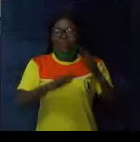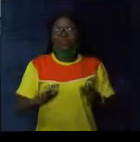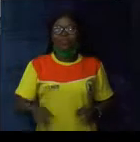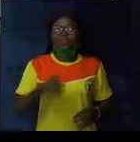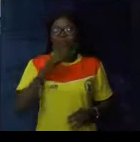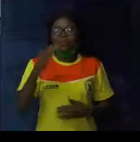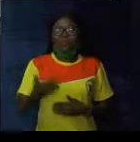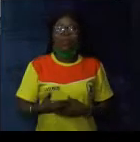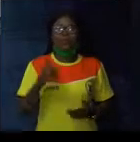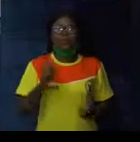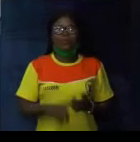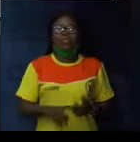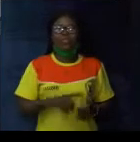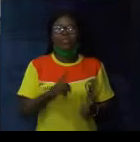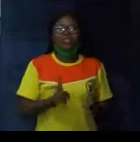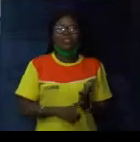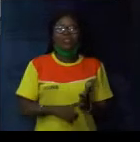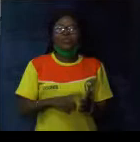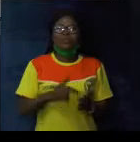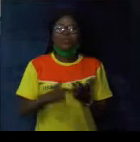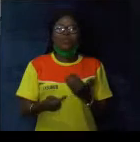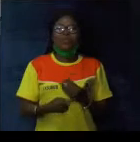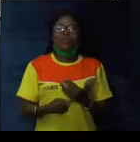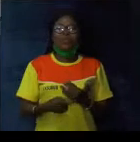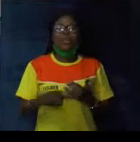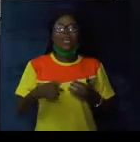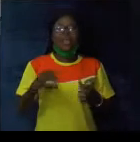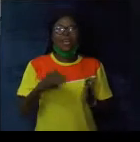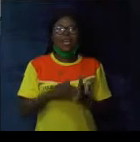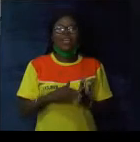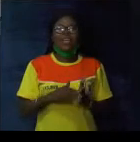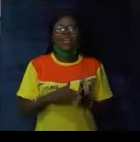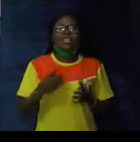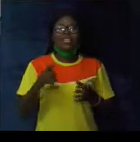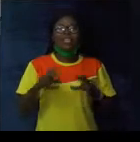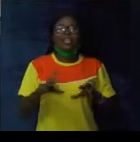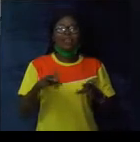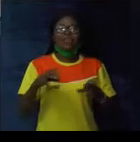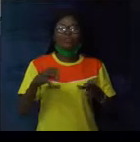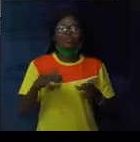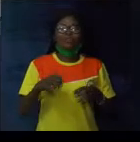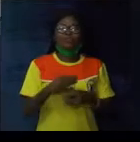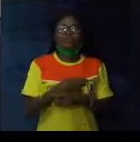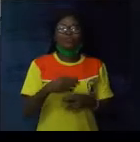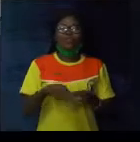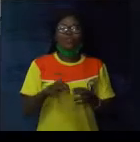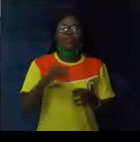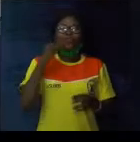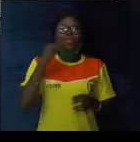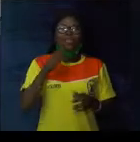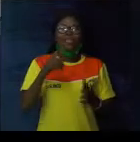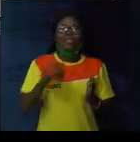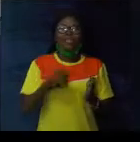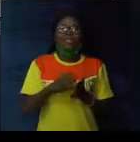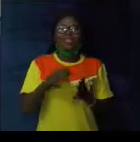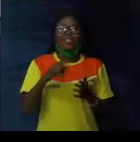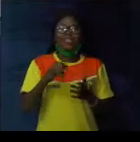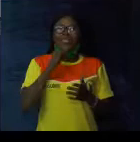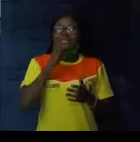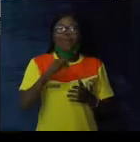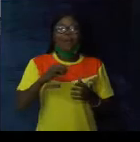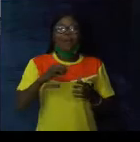Hello children, you are welcome to this segment of the program, The Classroom in Your Home. It is mathematics